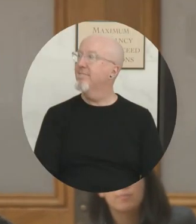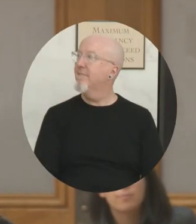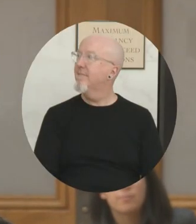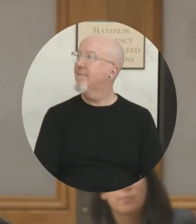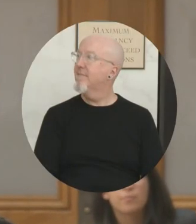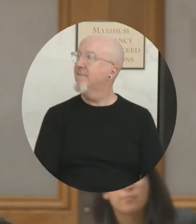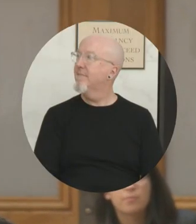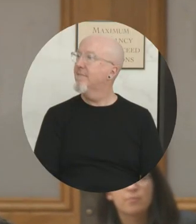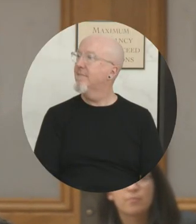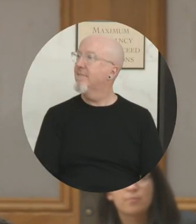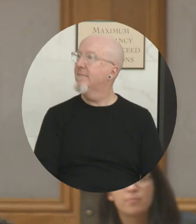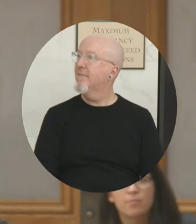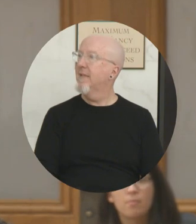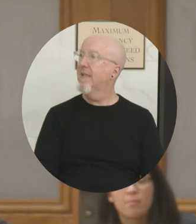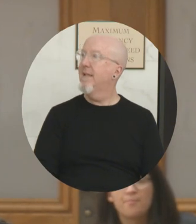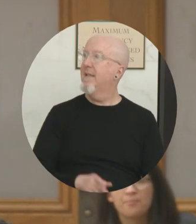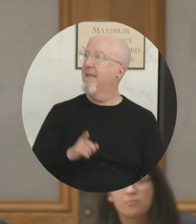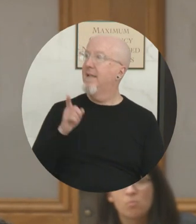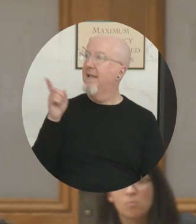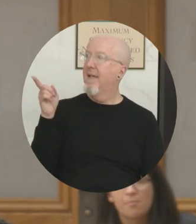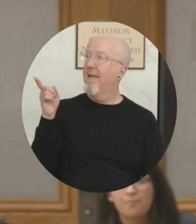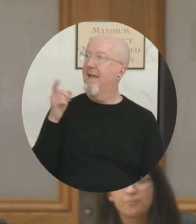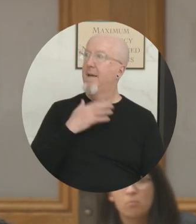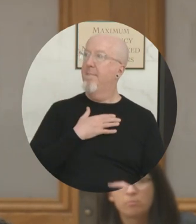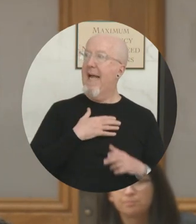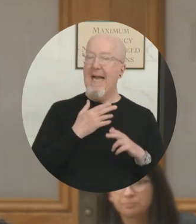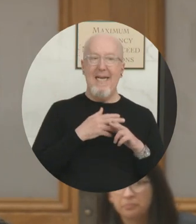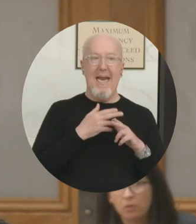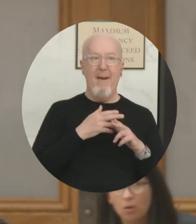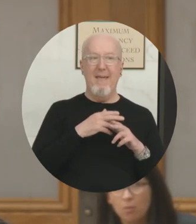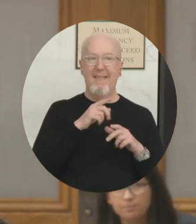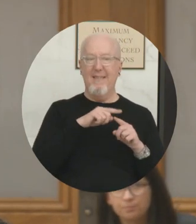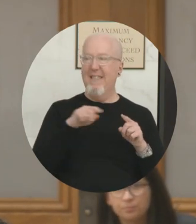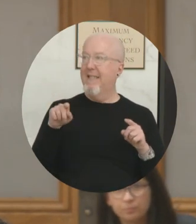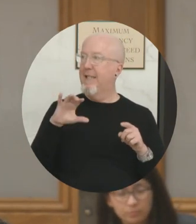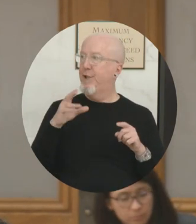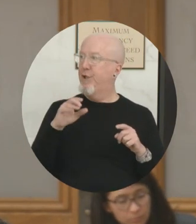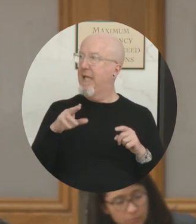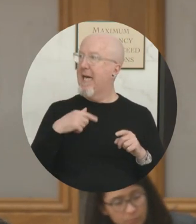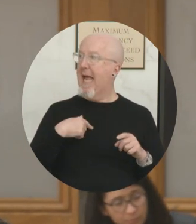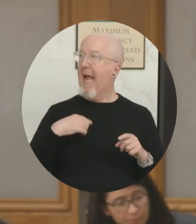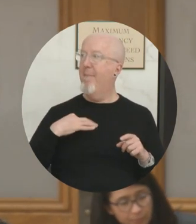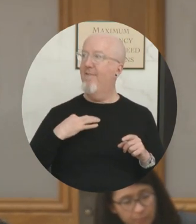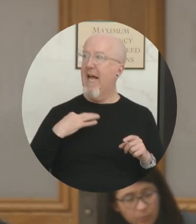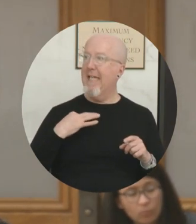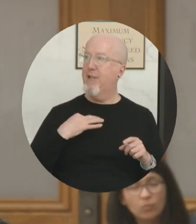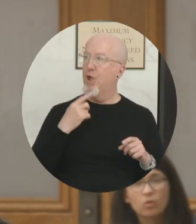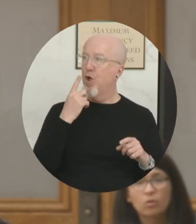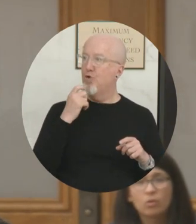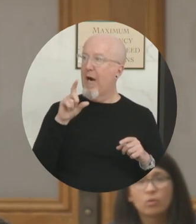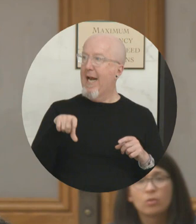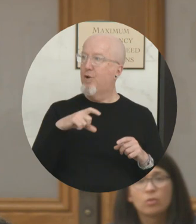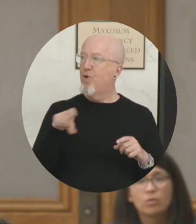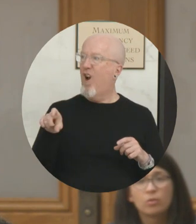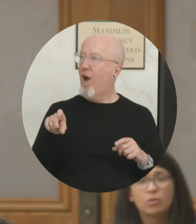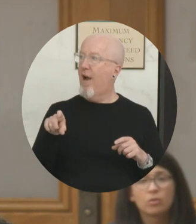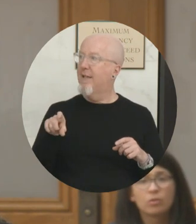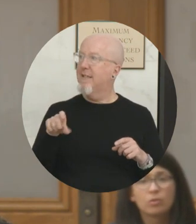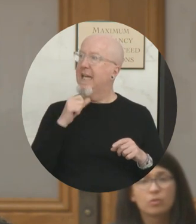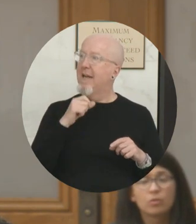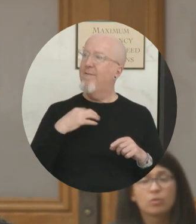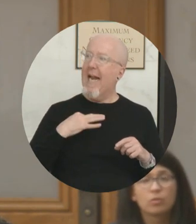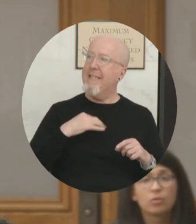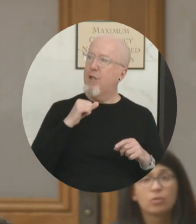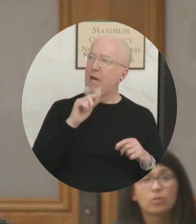I'm kind of nervous. My name is Emerson Chin, and I've been a volunteer at Red Cross, and not just Red